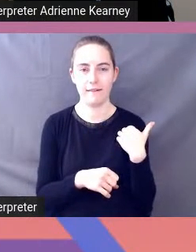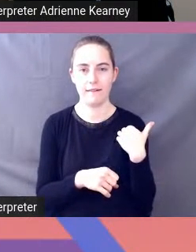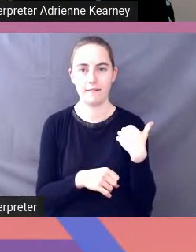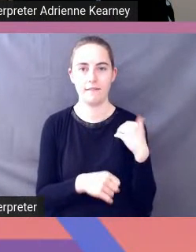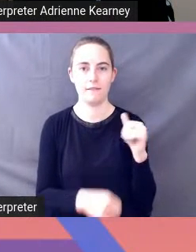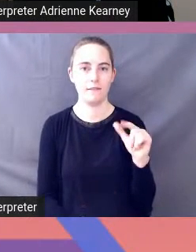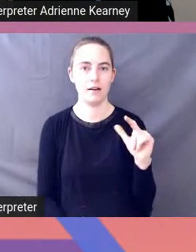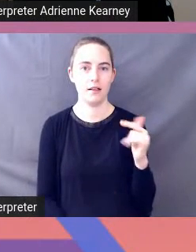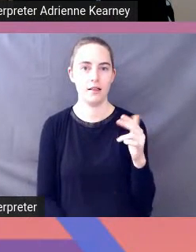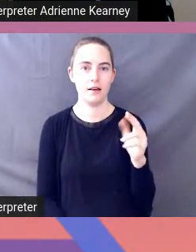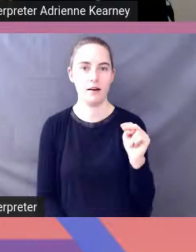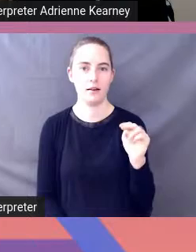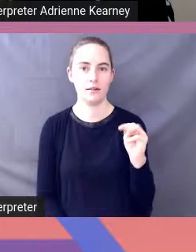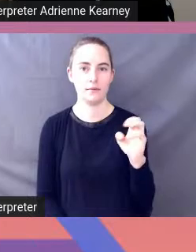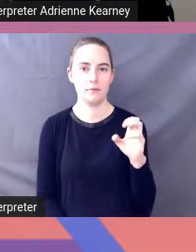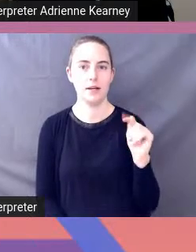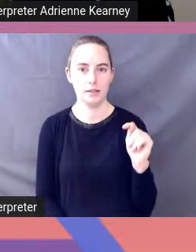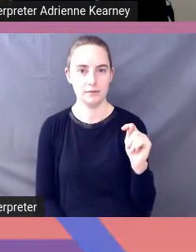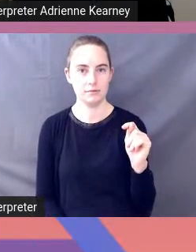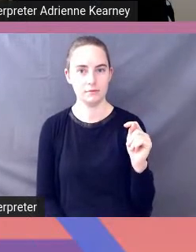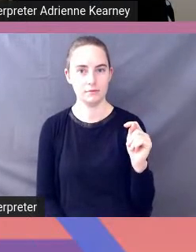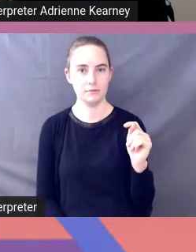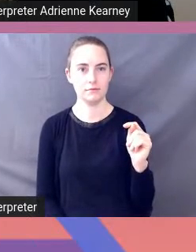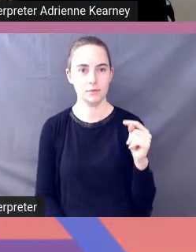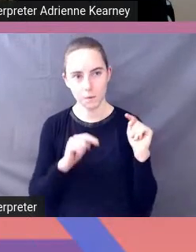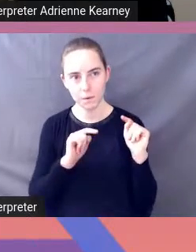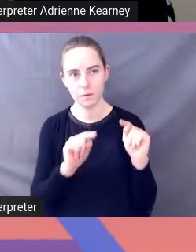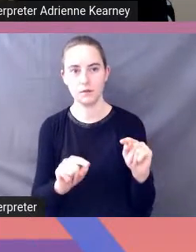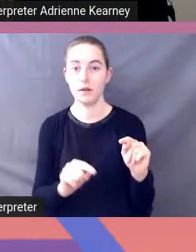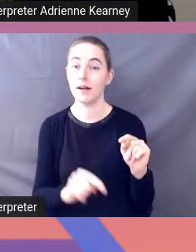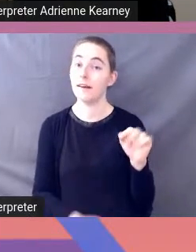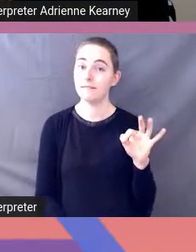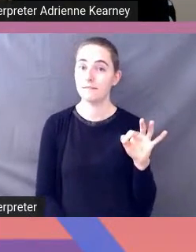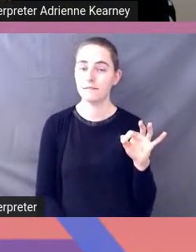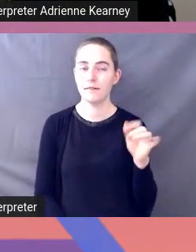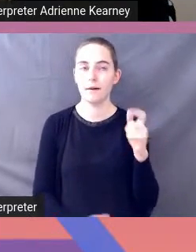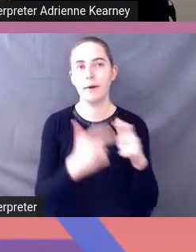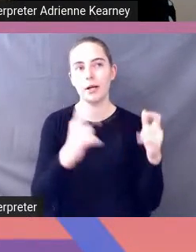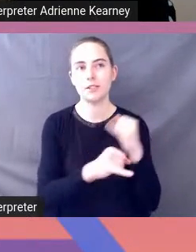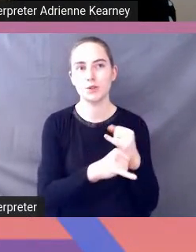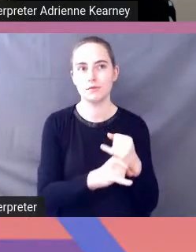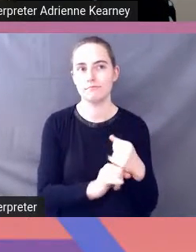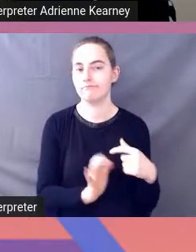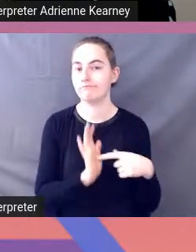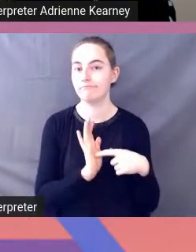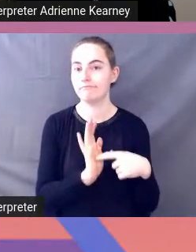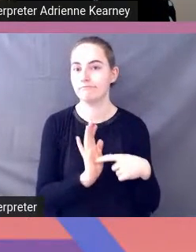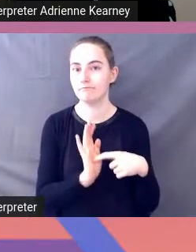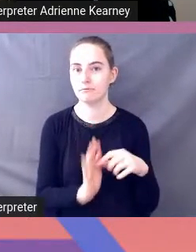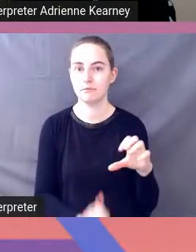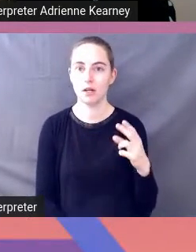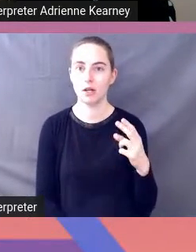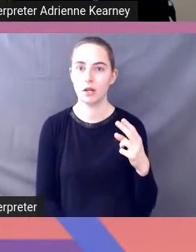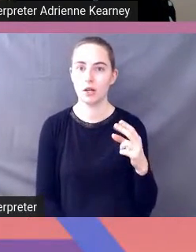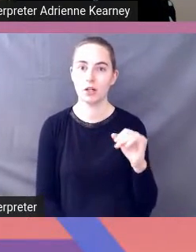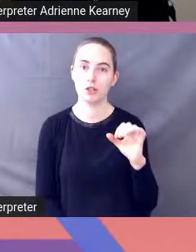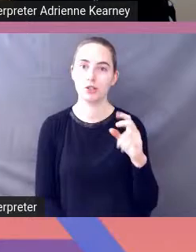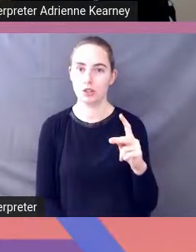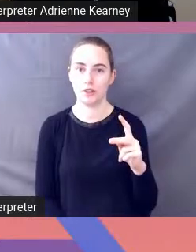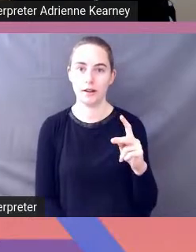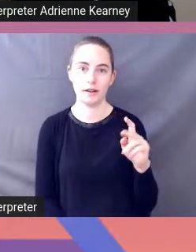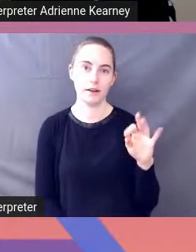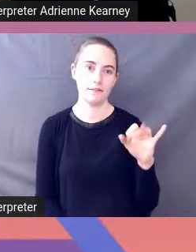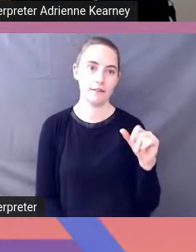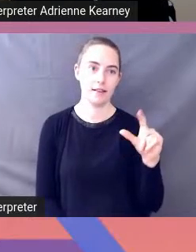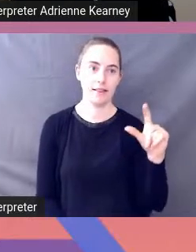with a larger institution if I know that. For example, Chick-fil-A is closed today, but I don't support Chick-fil-A because they